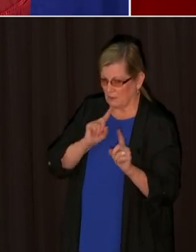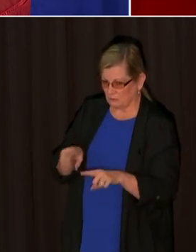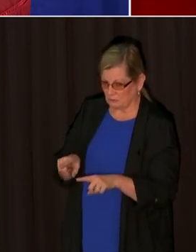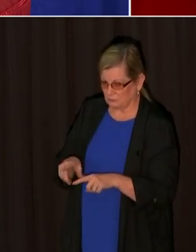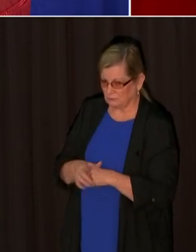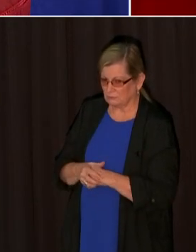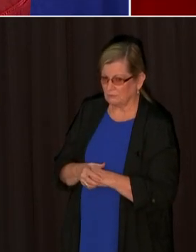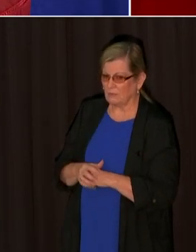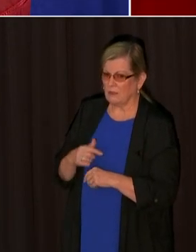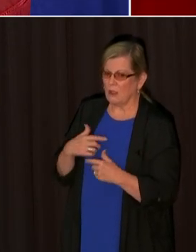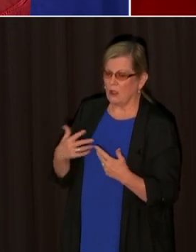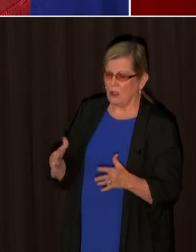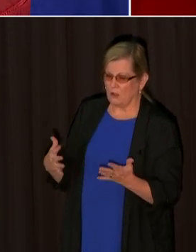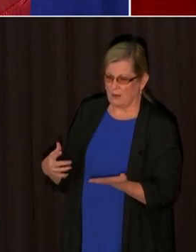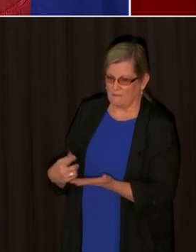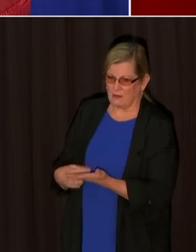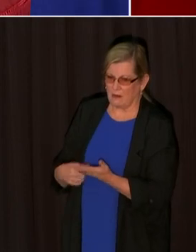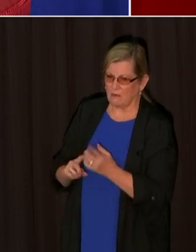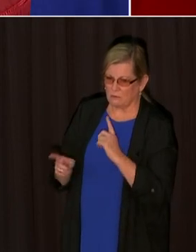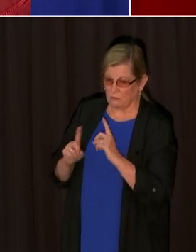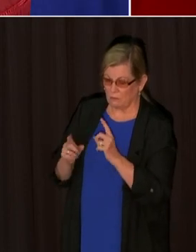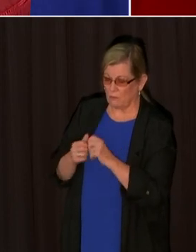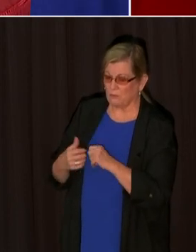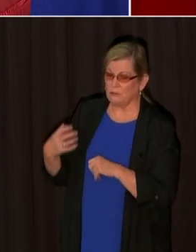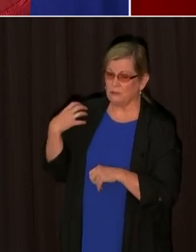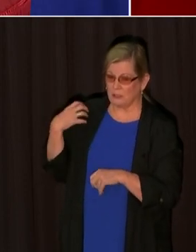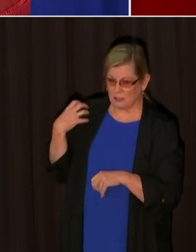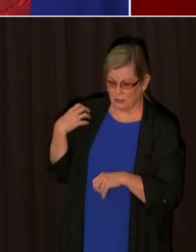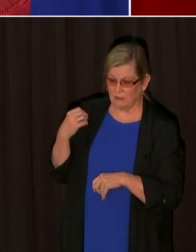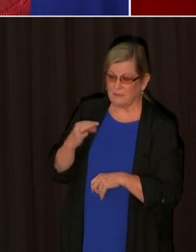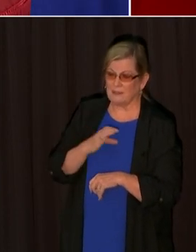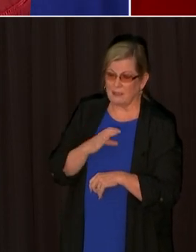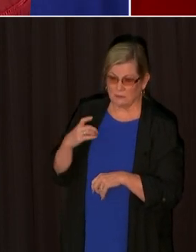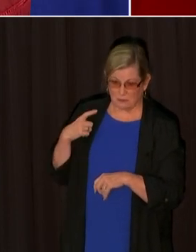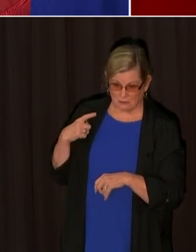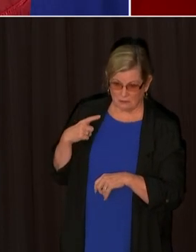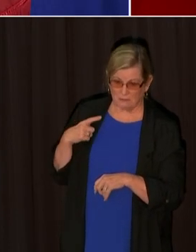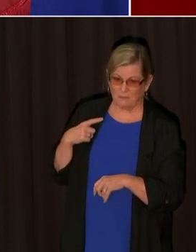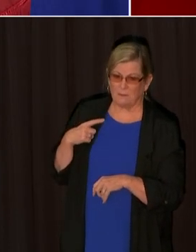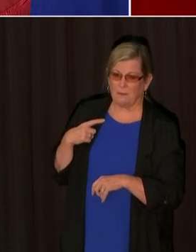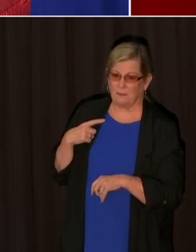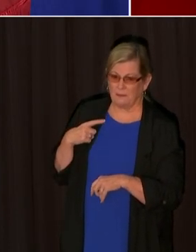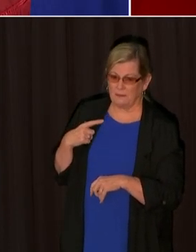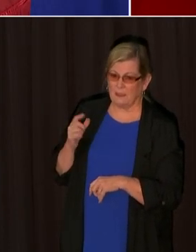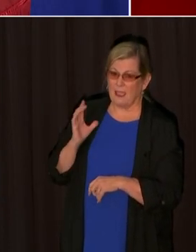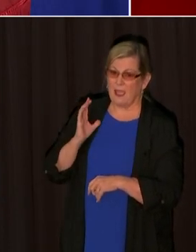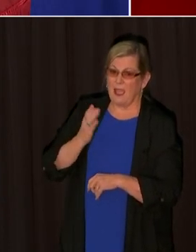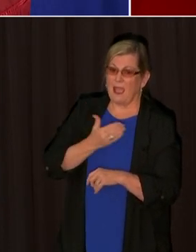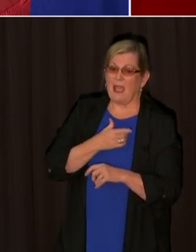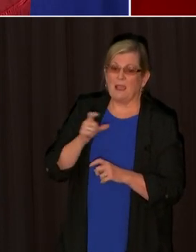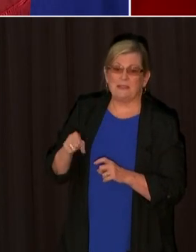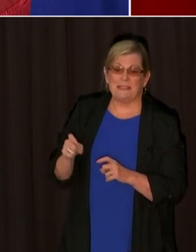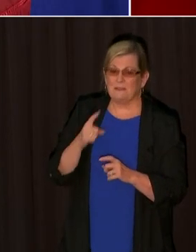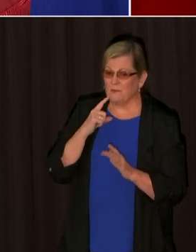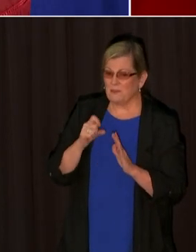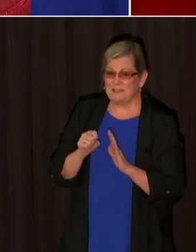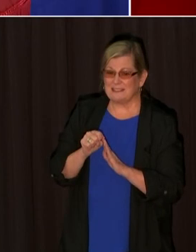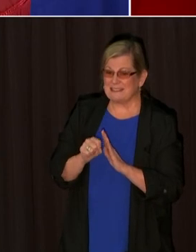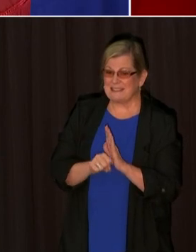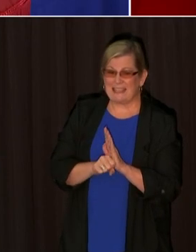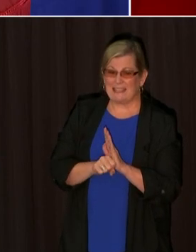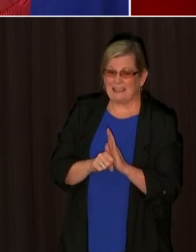this conversation with the chairman of the council, that our need for the state of emergency